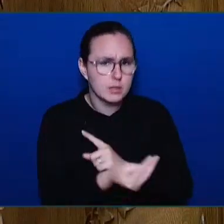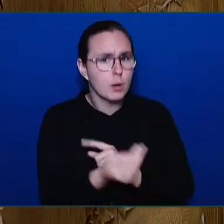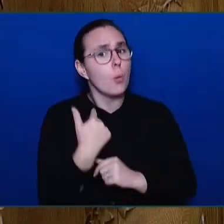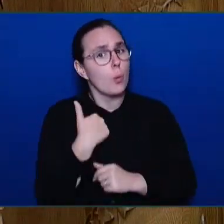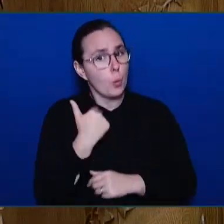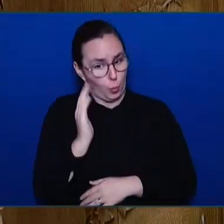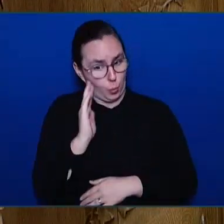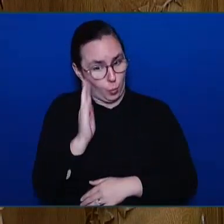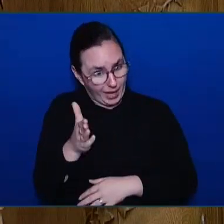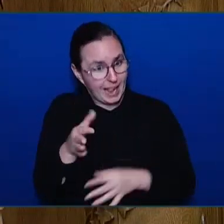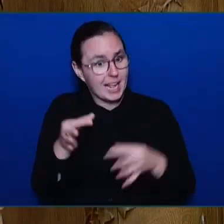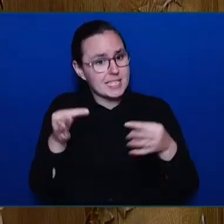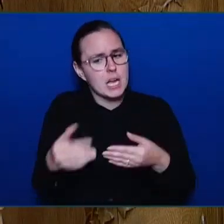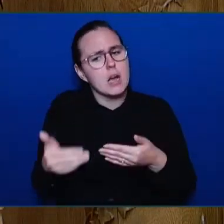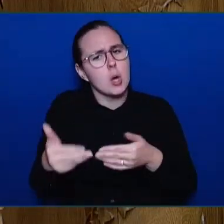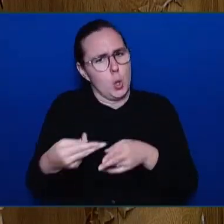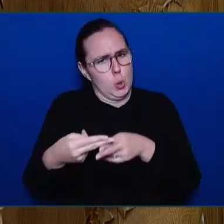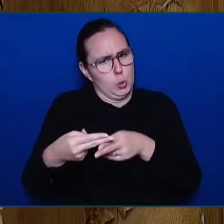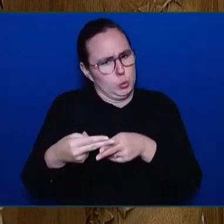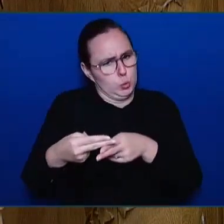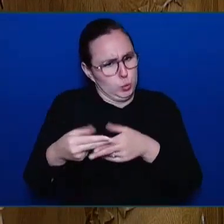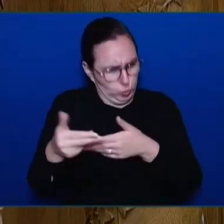And member for Vancouver-Langara.